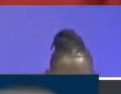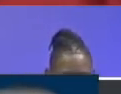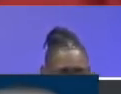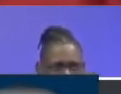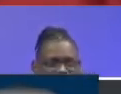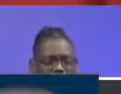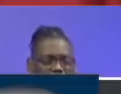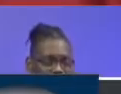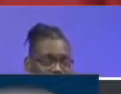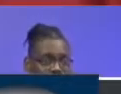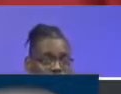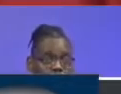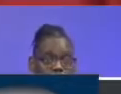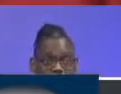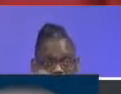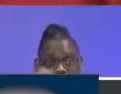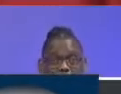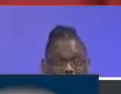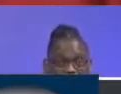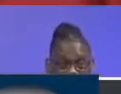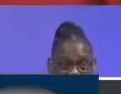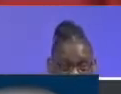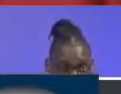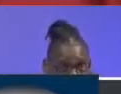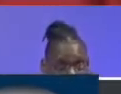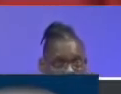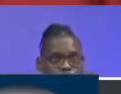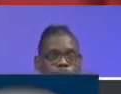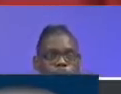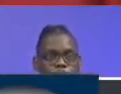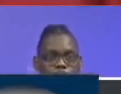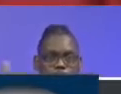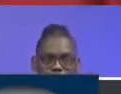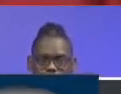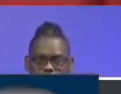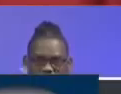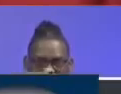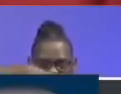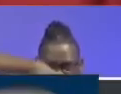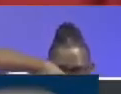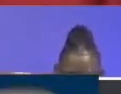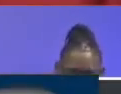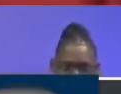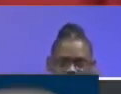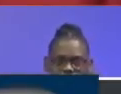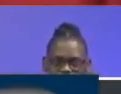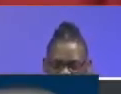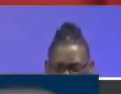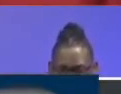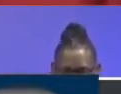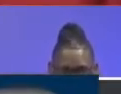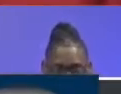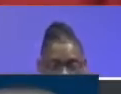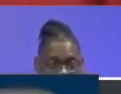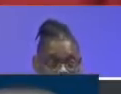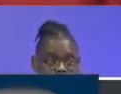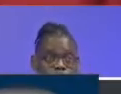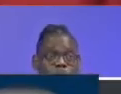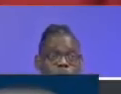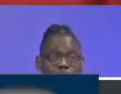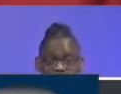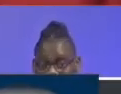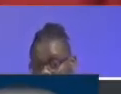is a perpendicular line. And therefore, under the Public Health Act, which is the ordinance,